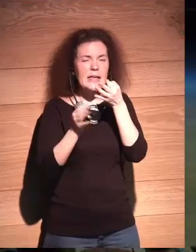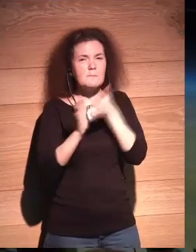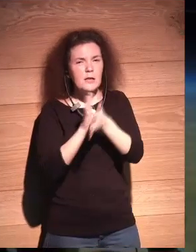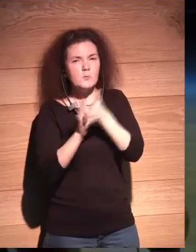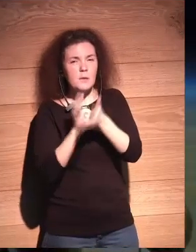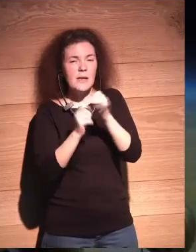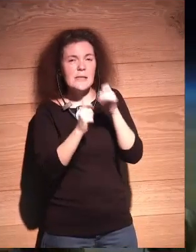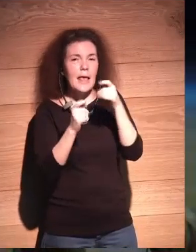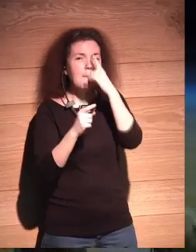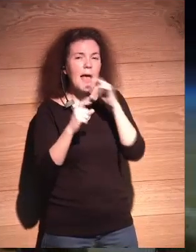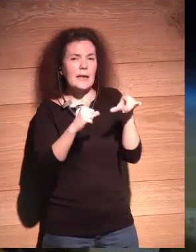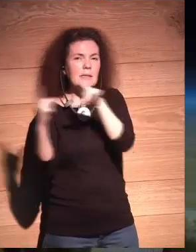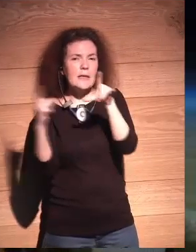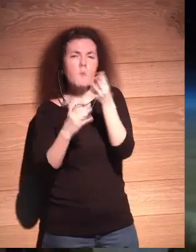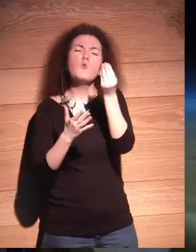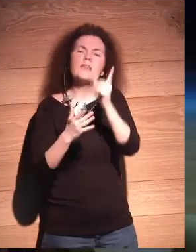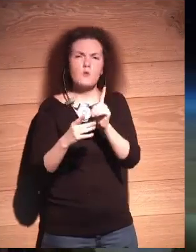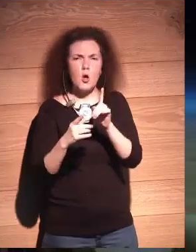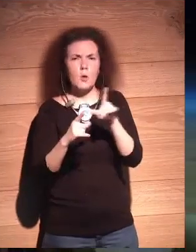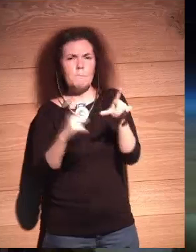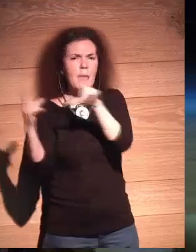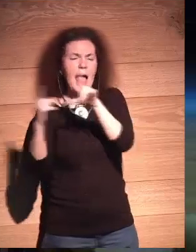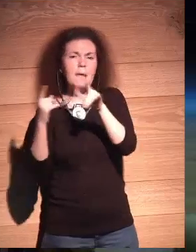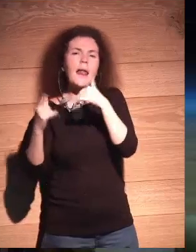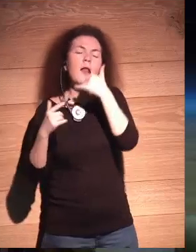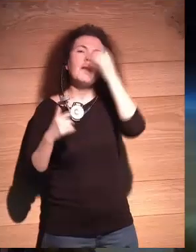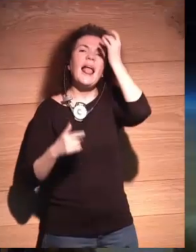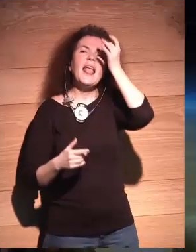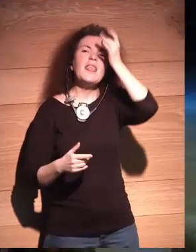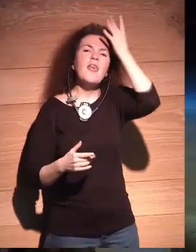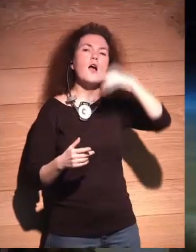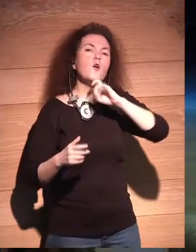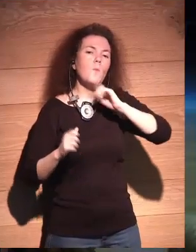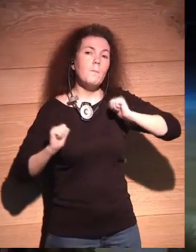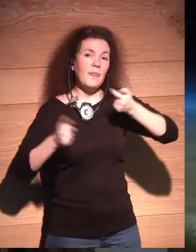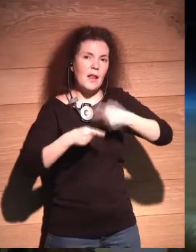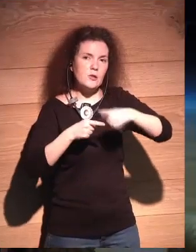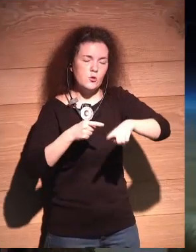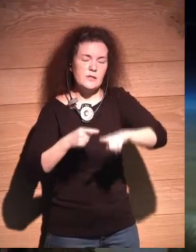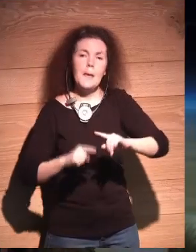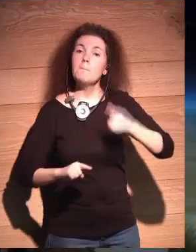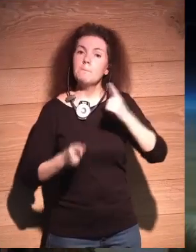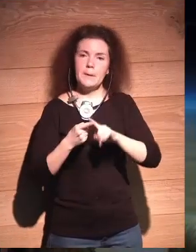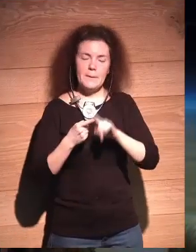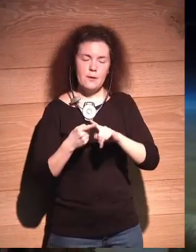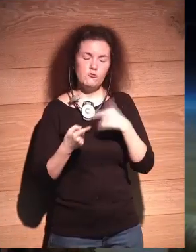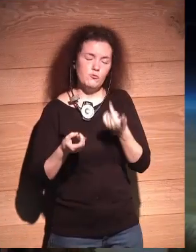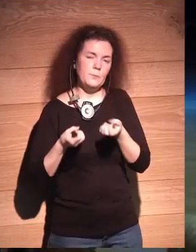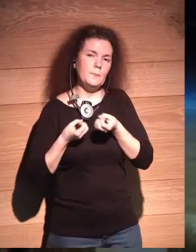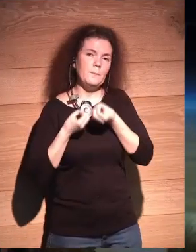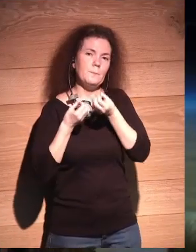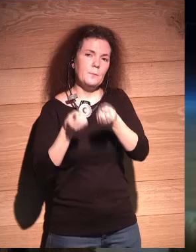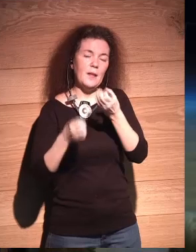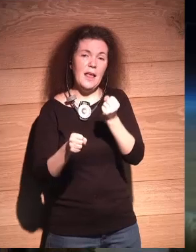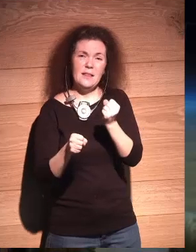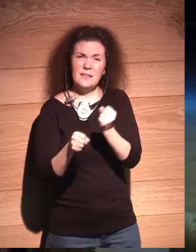some idea of how some of these things get started. So I'm going to first tell you about a very weird job that I